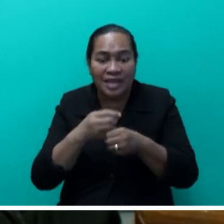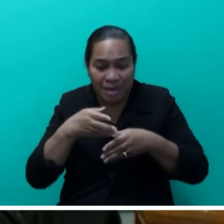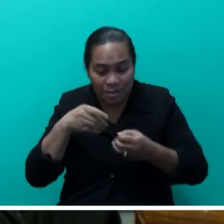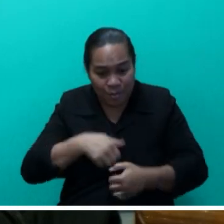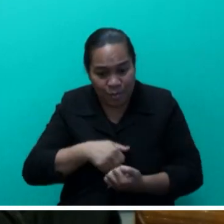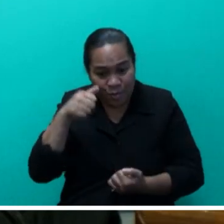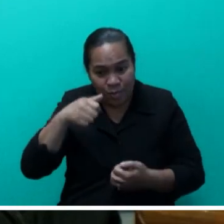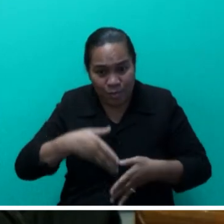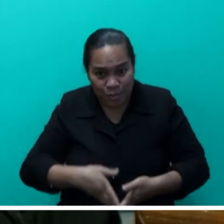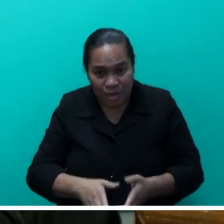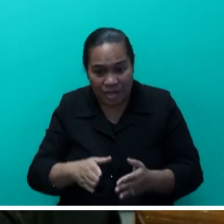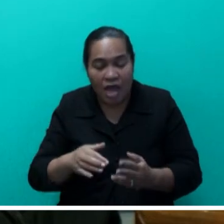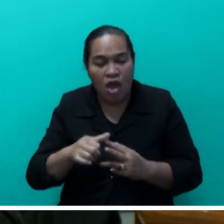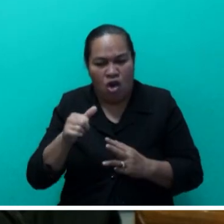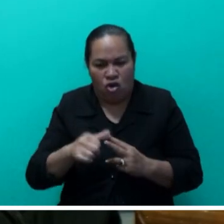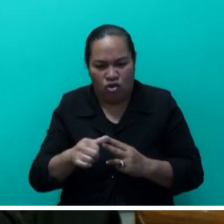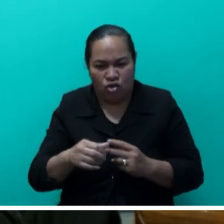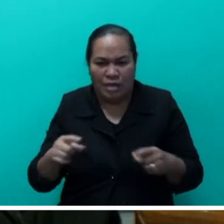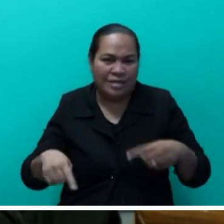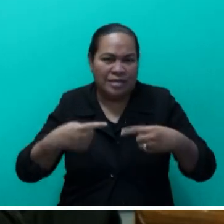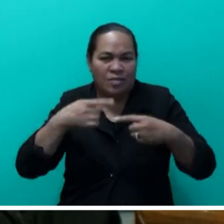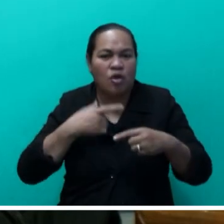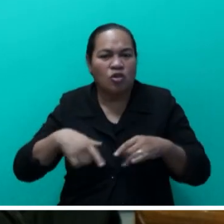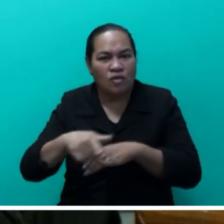to disputes over land ownership and chief appointments.